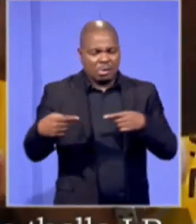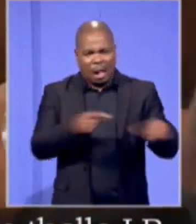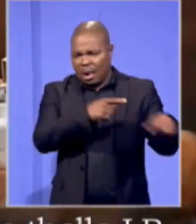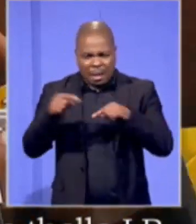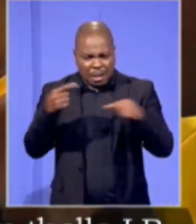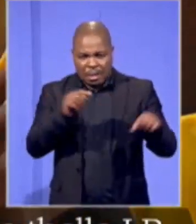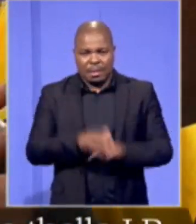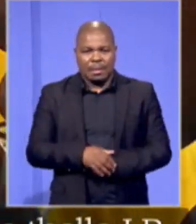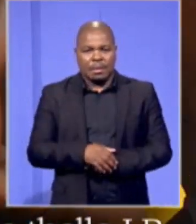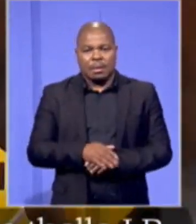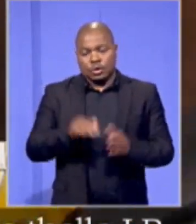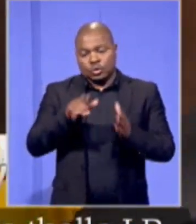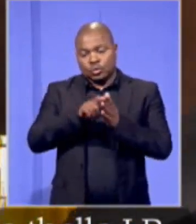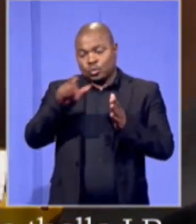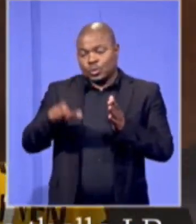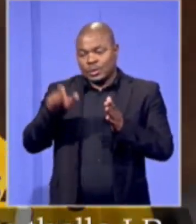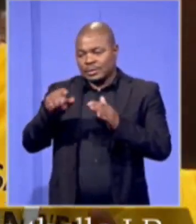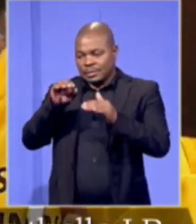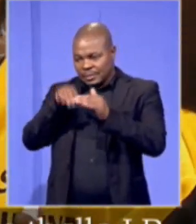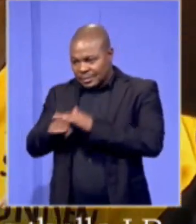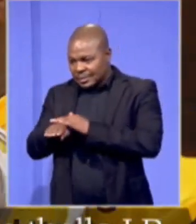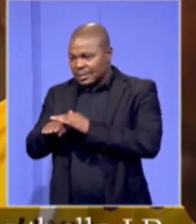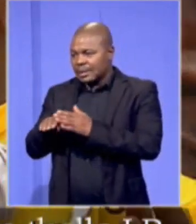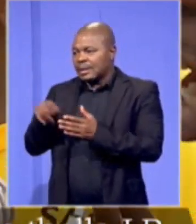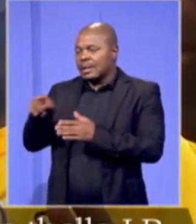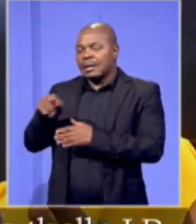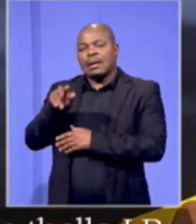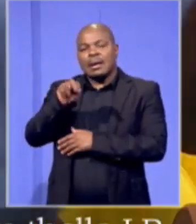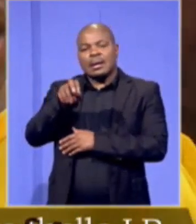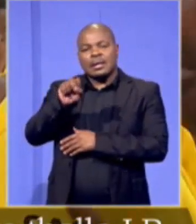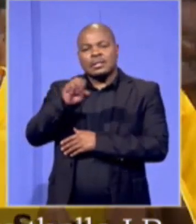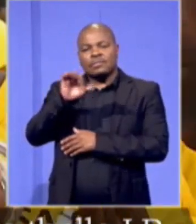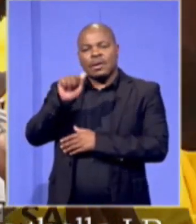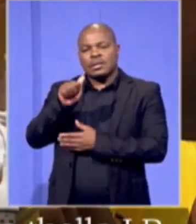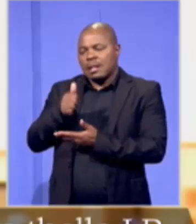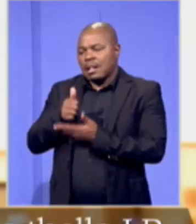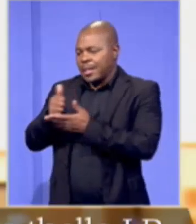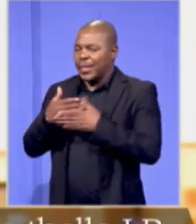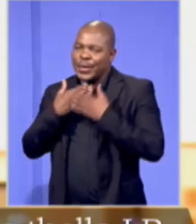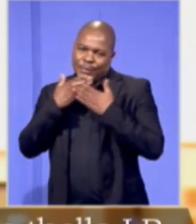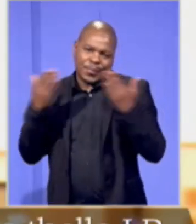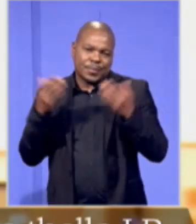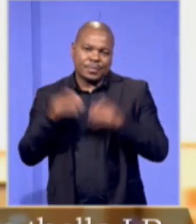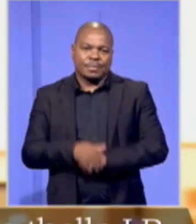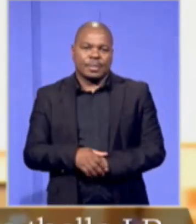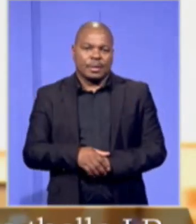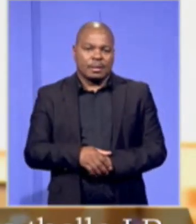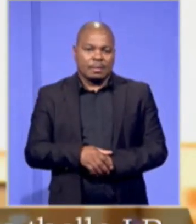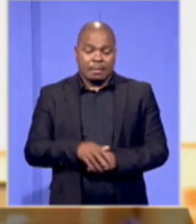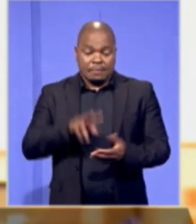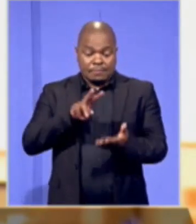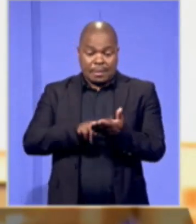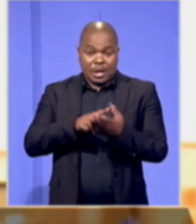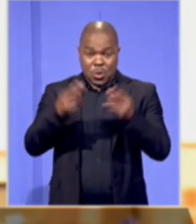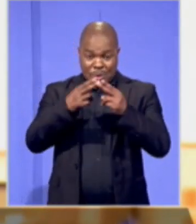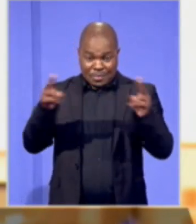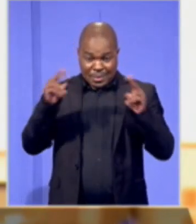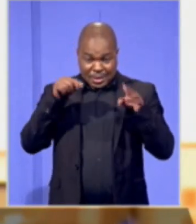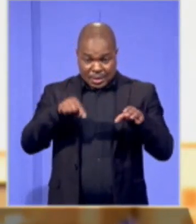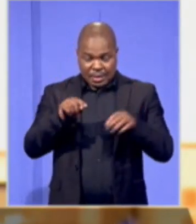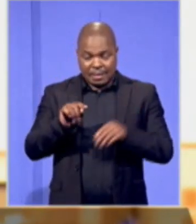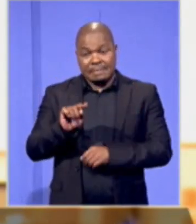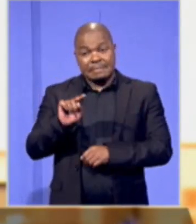baithuti ba paletse ke go thusiwa ka matlole a go tswa kwa setheo sa matlole sa NSFAS. Here in the University of Venda, we have got the majority of